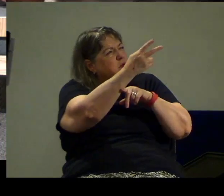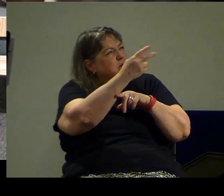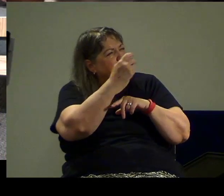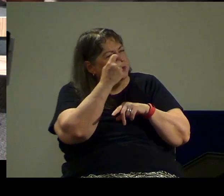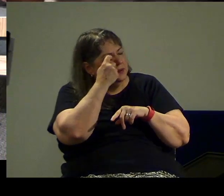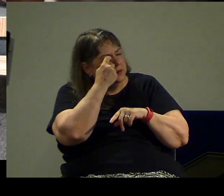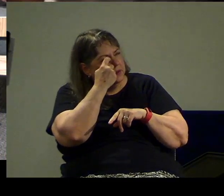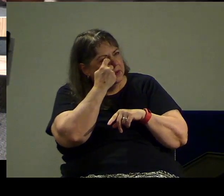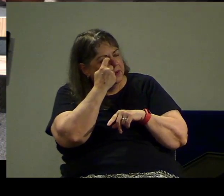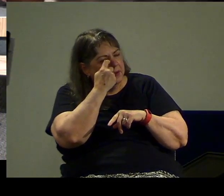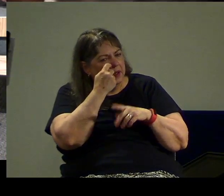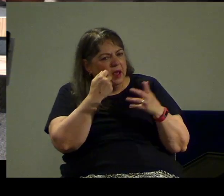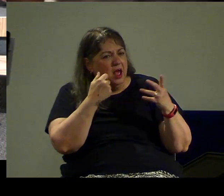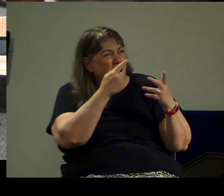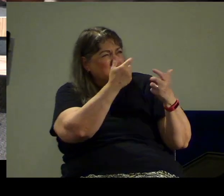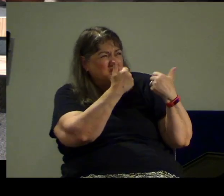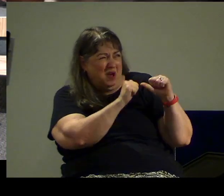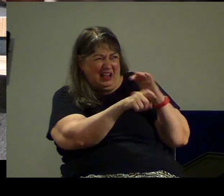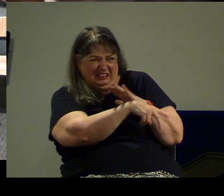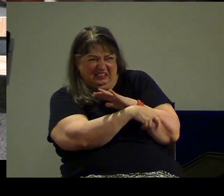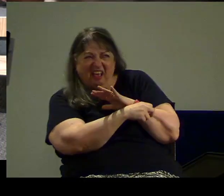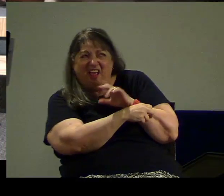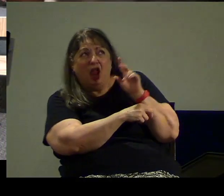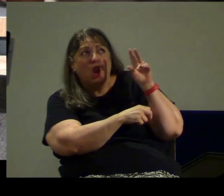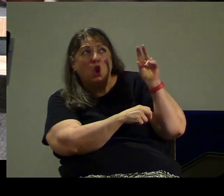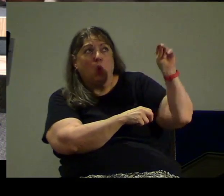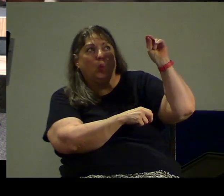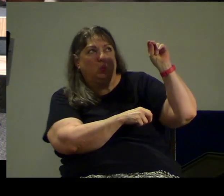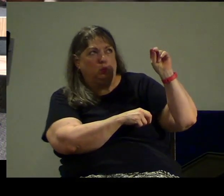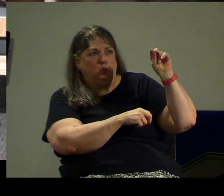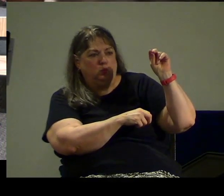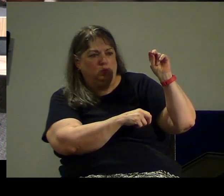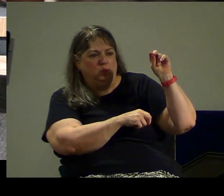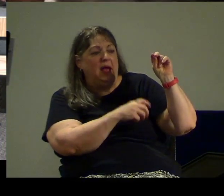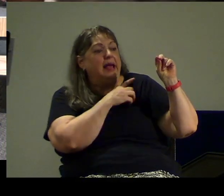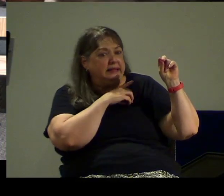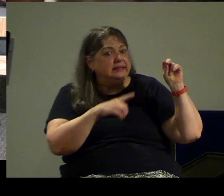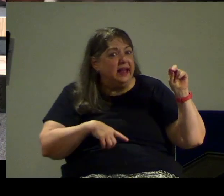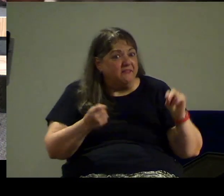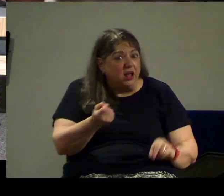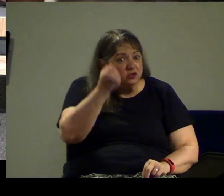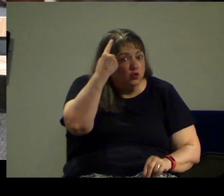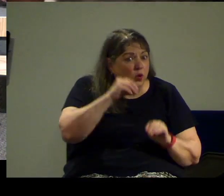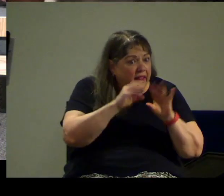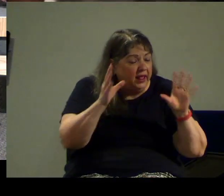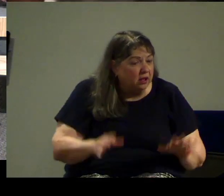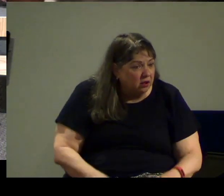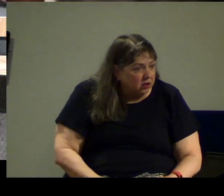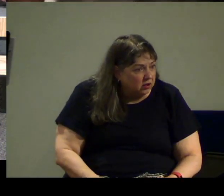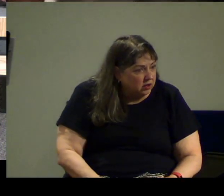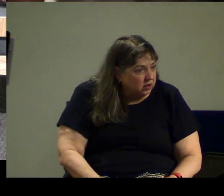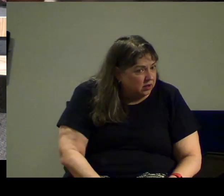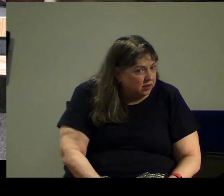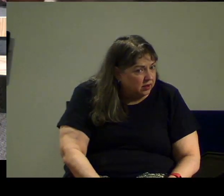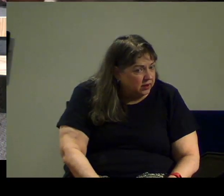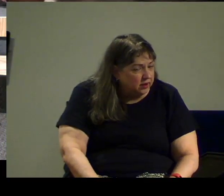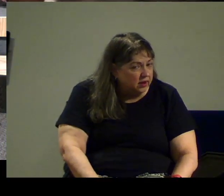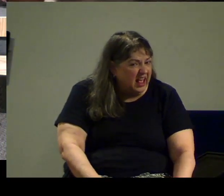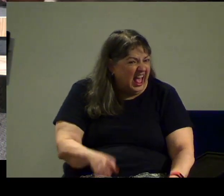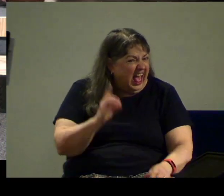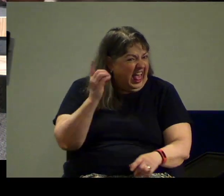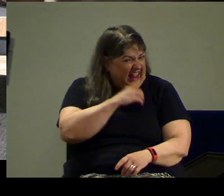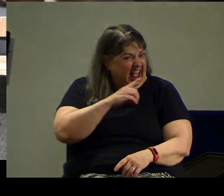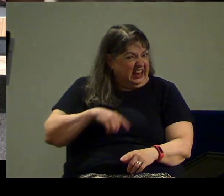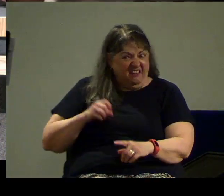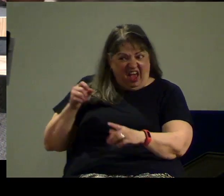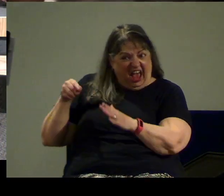is trying to steal from us. David understood this. And when David slew the lion and the bear, he